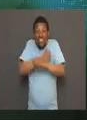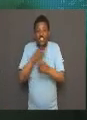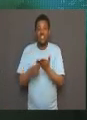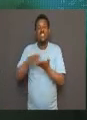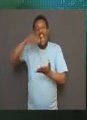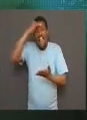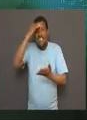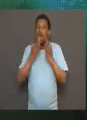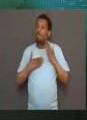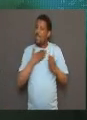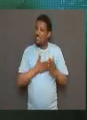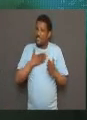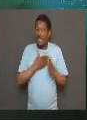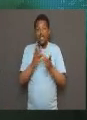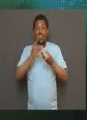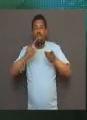Please define the term